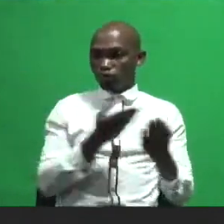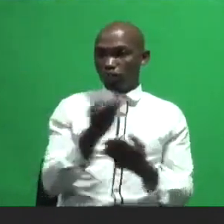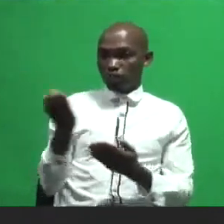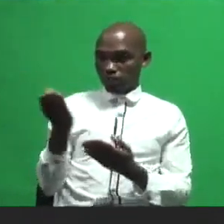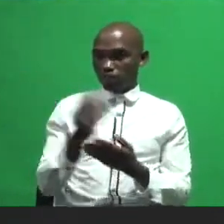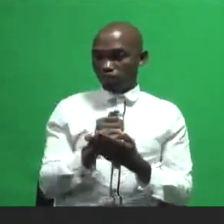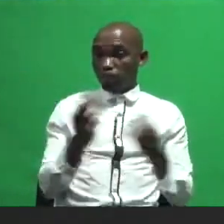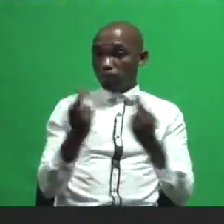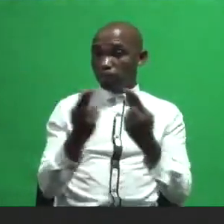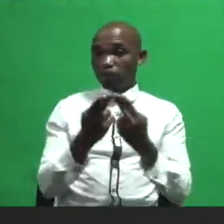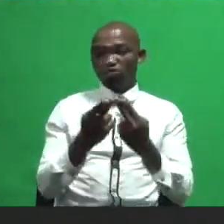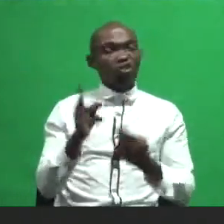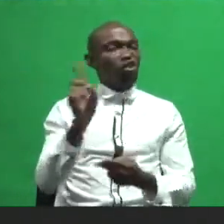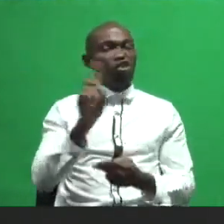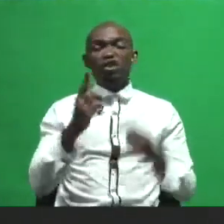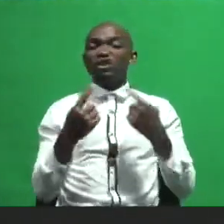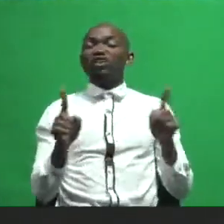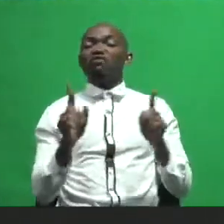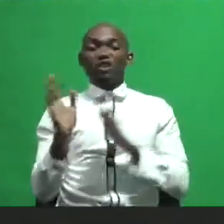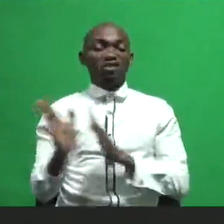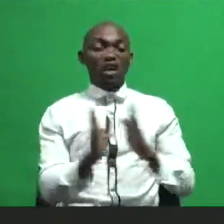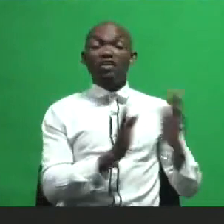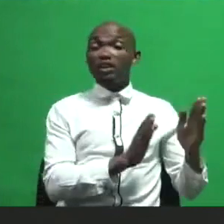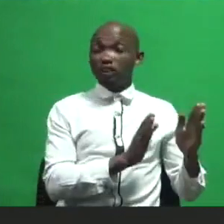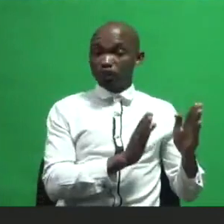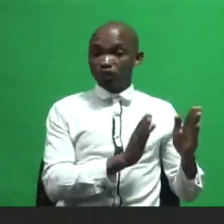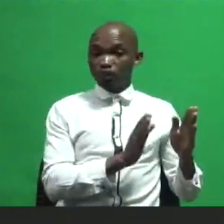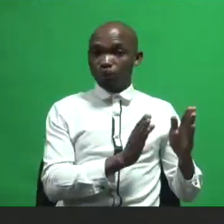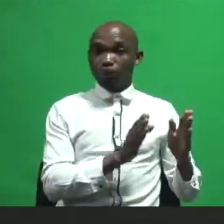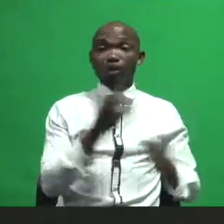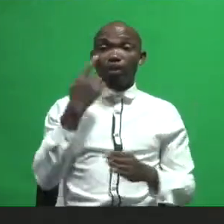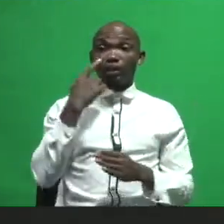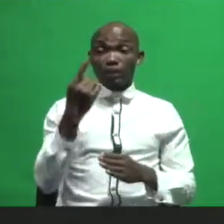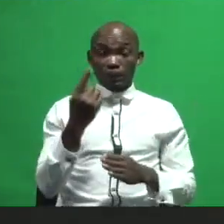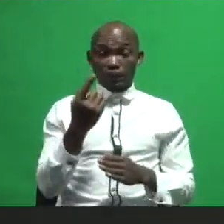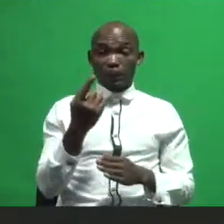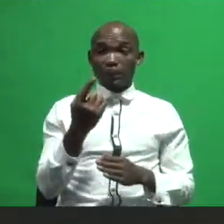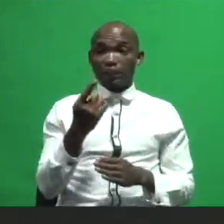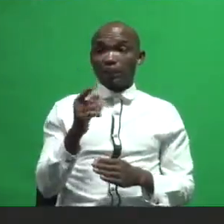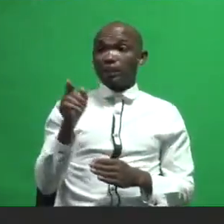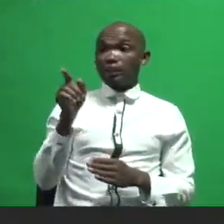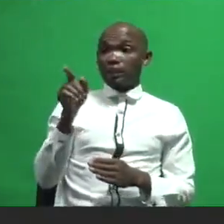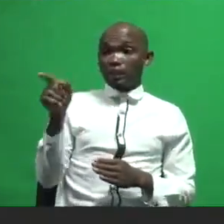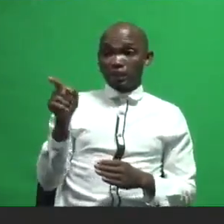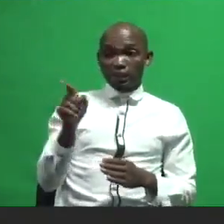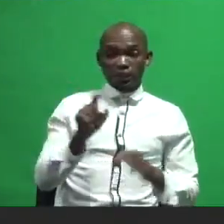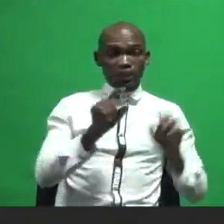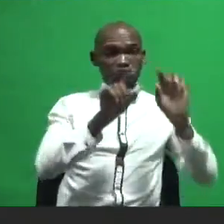as this one? Of course, no. Here,